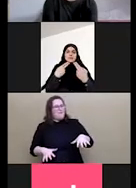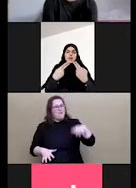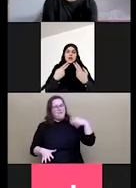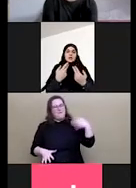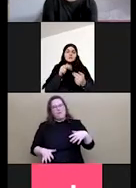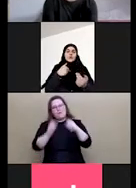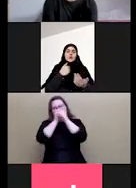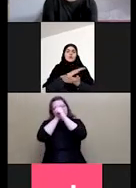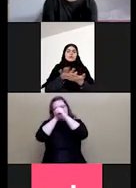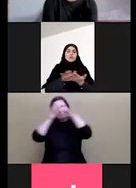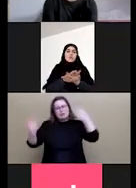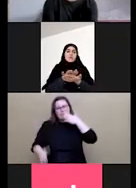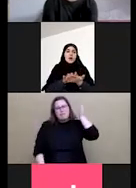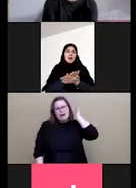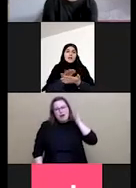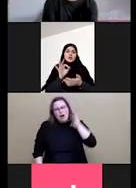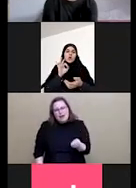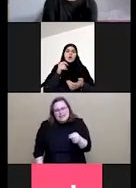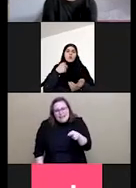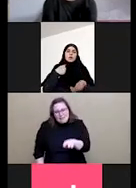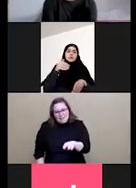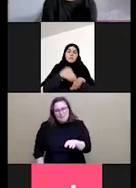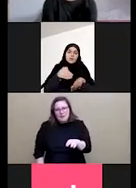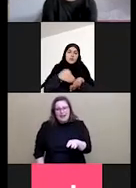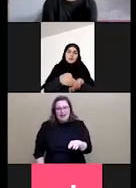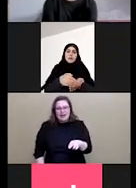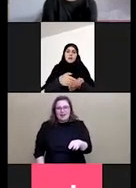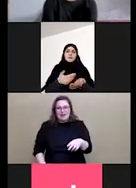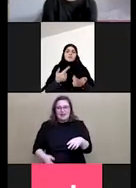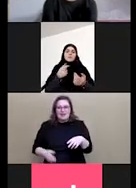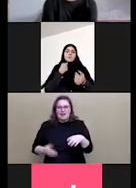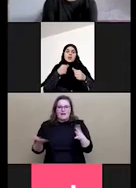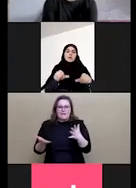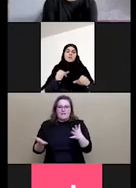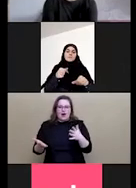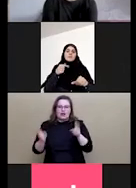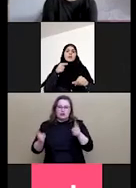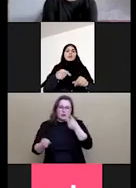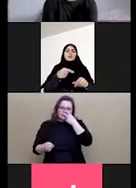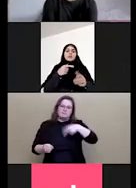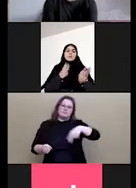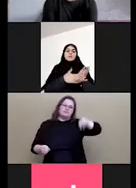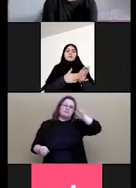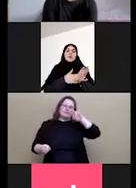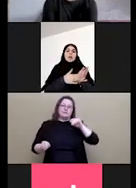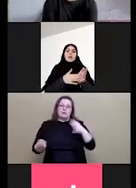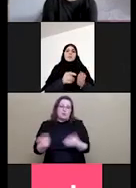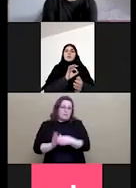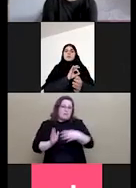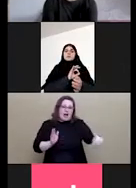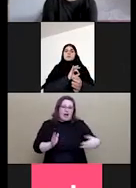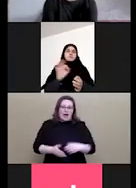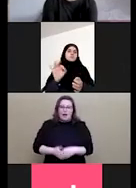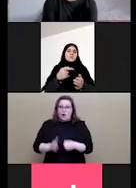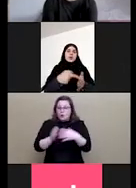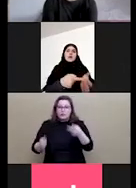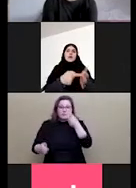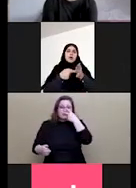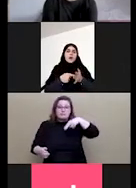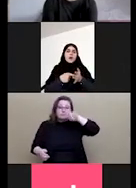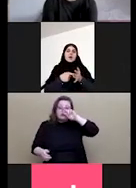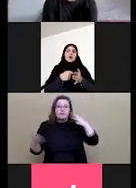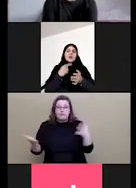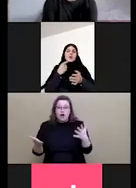illustrative examples of where, in fact, the misperception comes from. Because the misperception comes from the idea